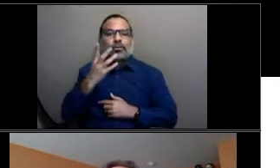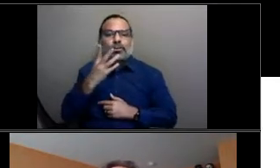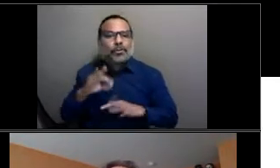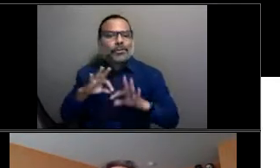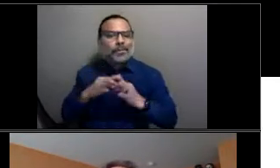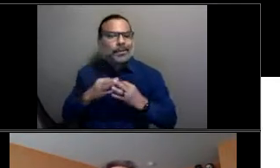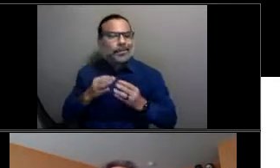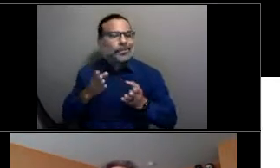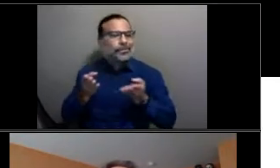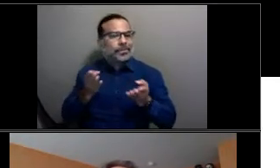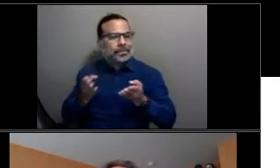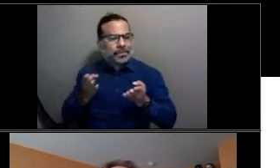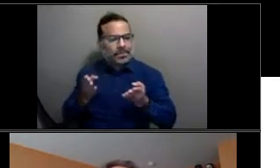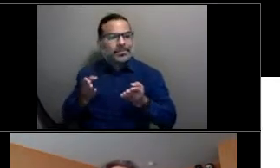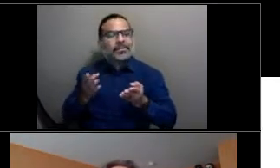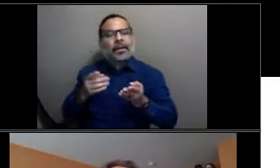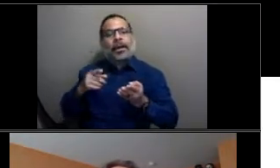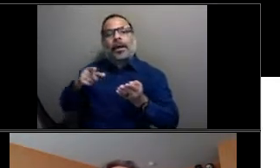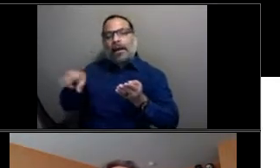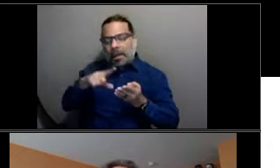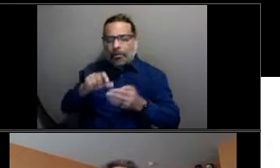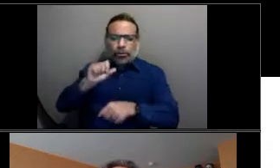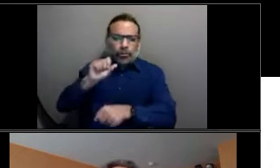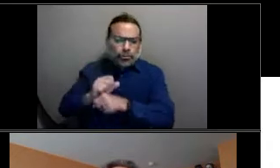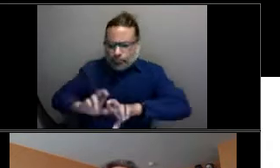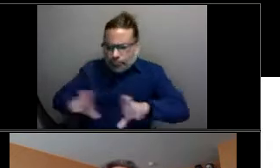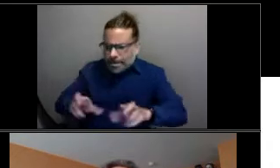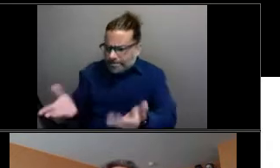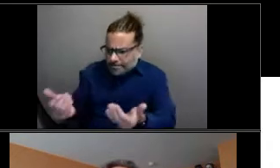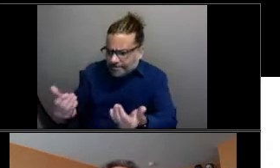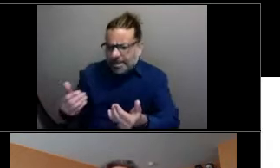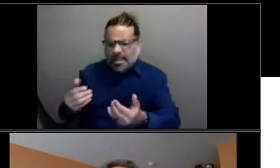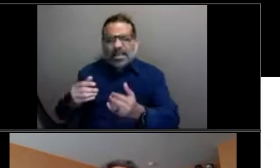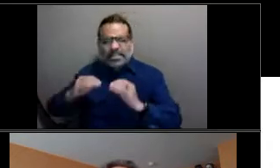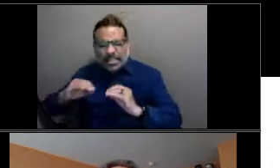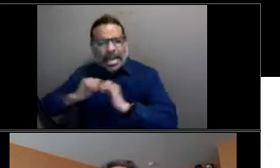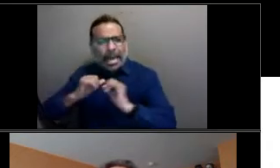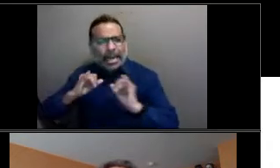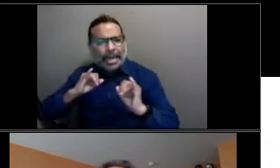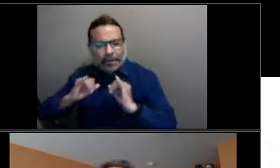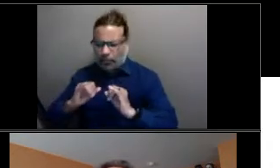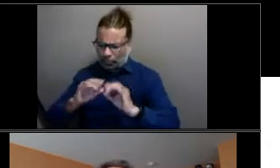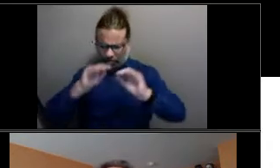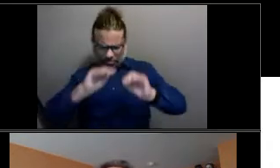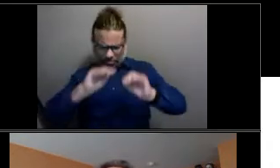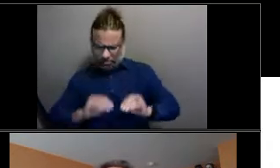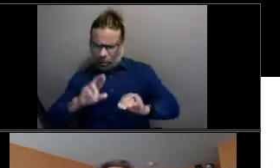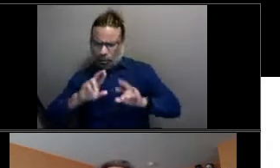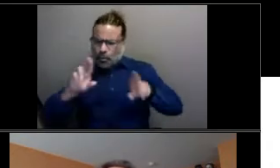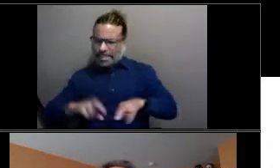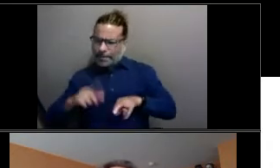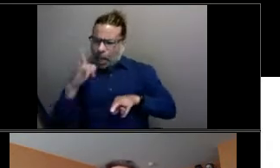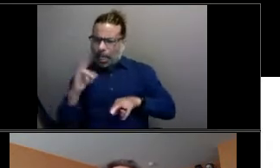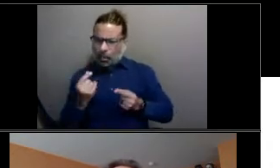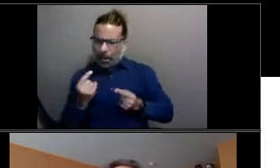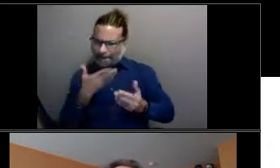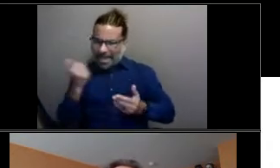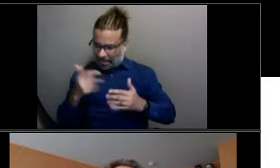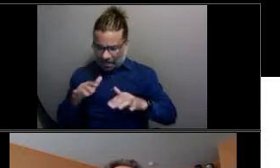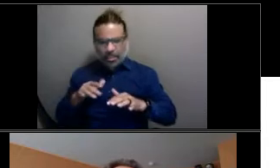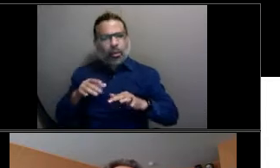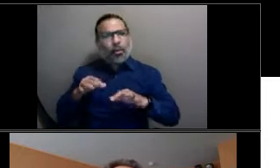we help people to become job ready, show them how to interview, how to put together a resume. So I've kind of gone on both sides, helping